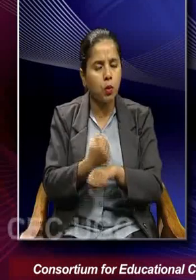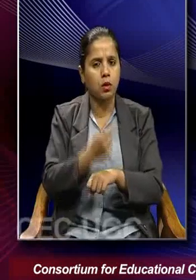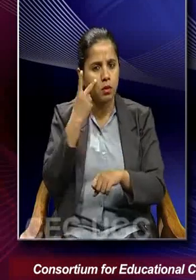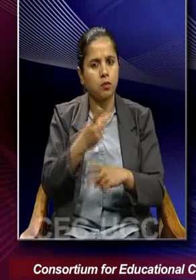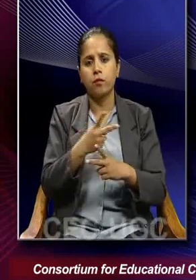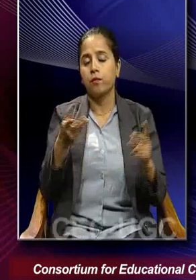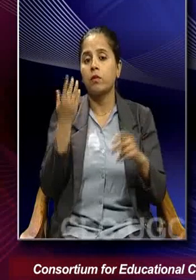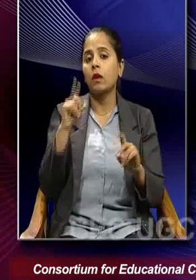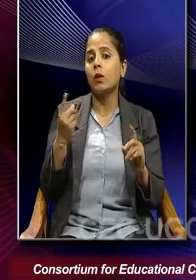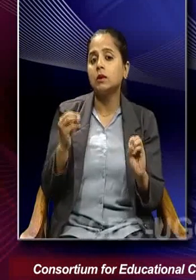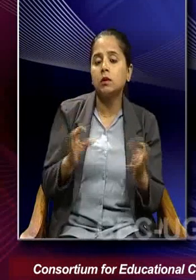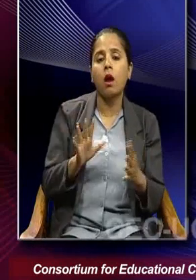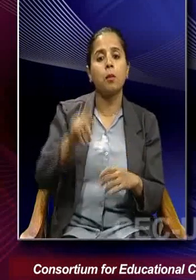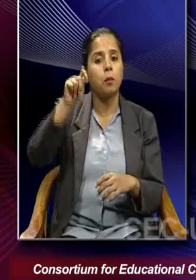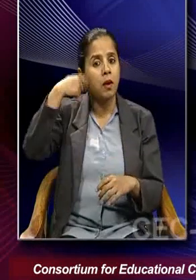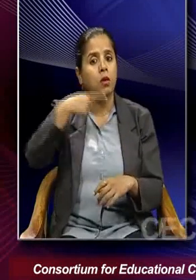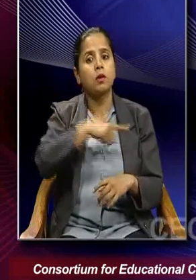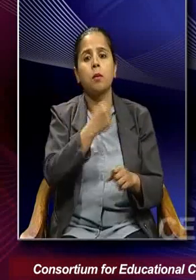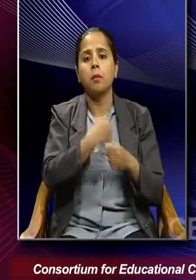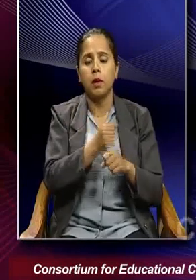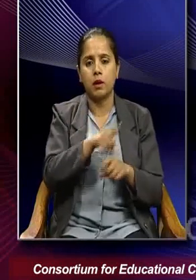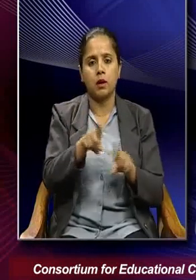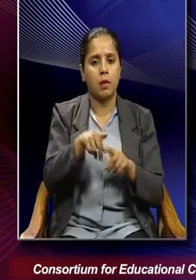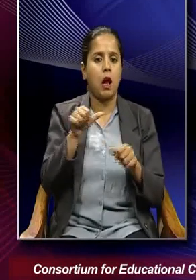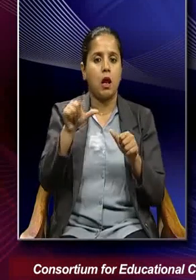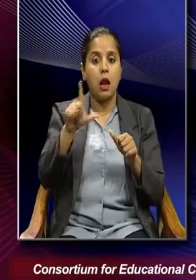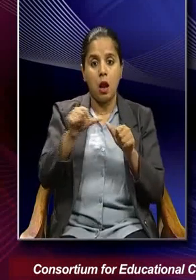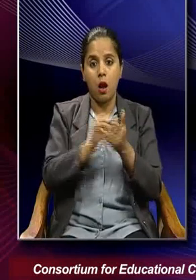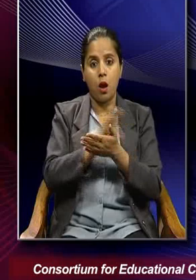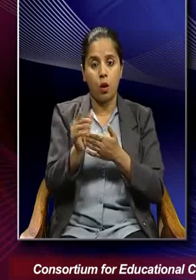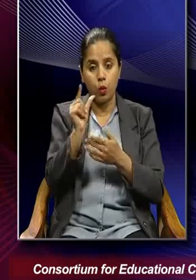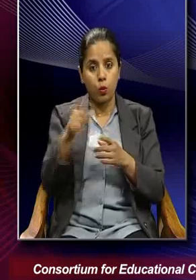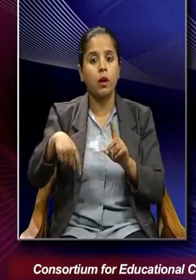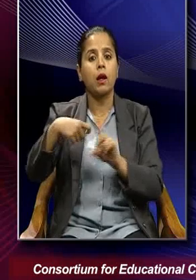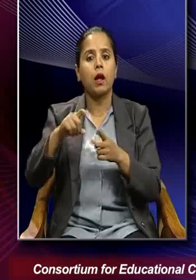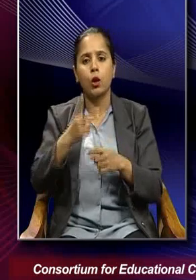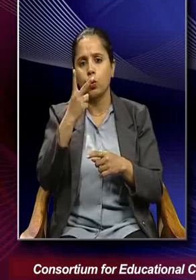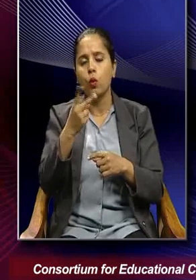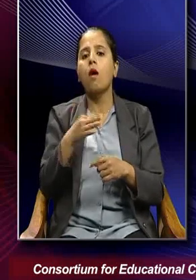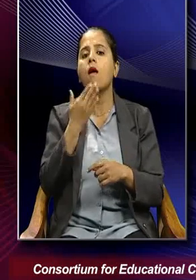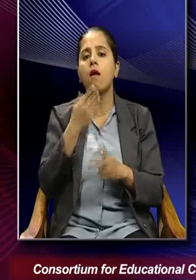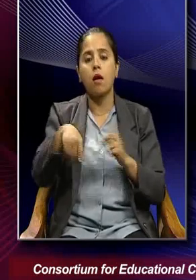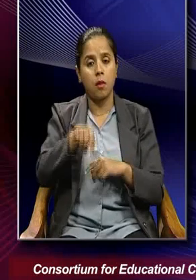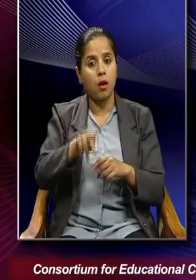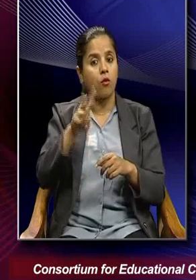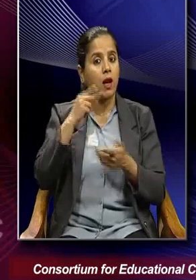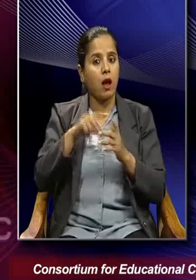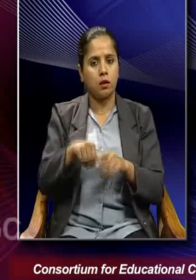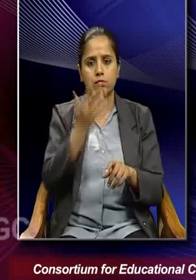the initial films which were made by him, for example, Lahu Ke Do Rang in 1979, in which Vinod Khanna had a double